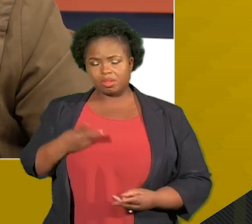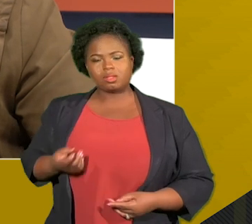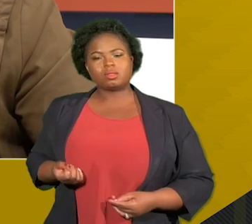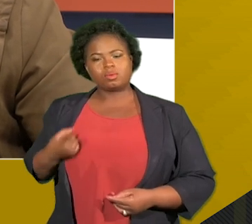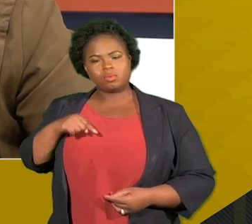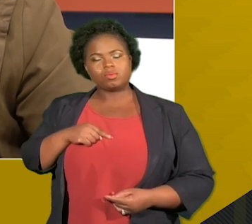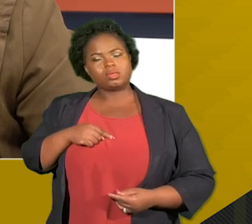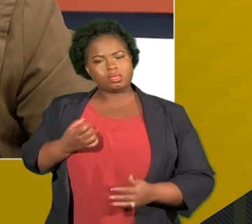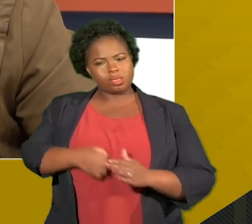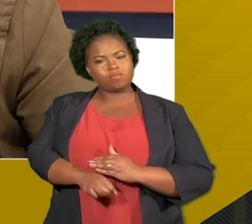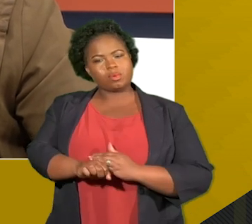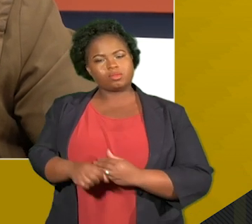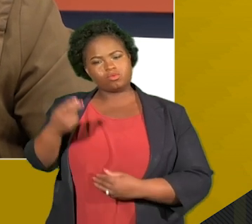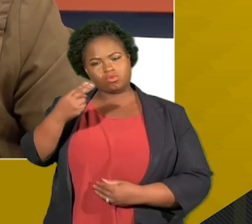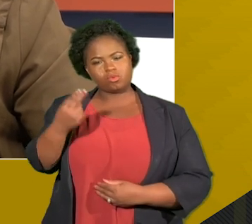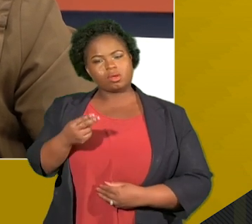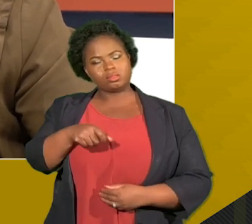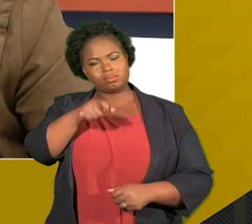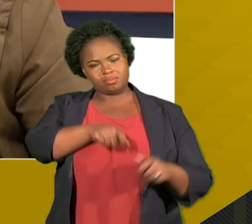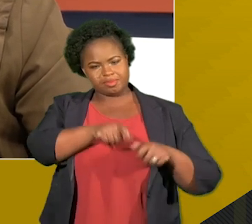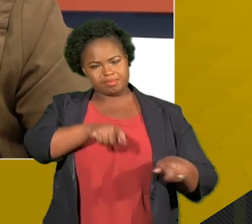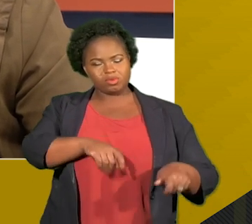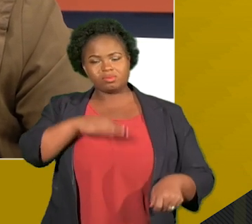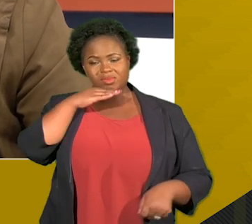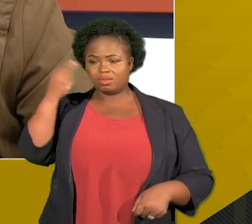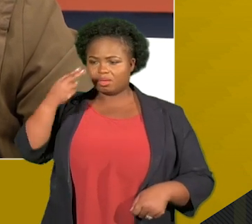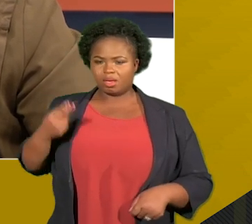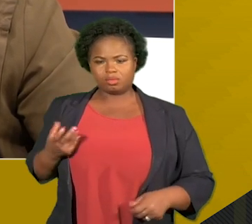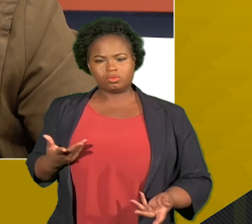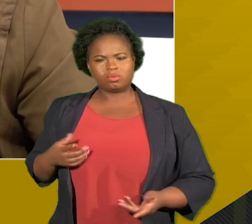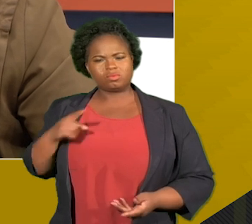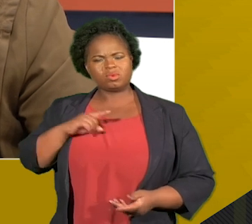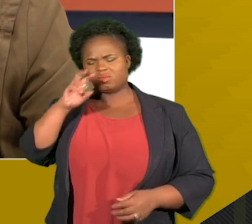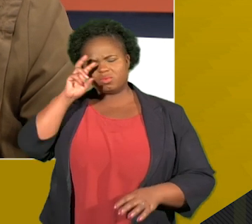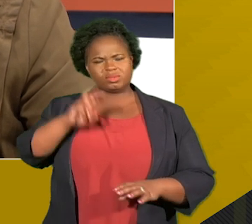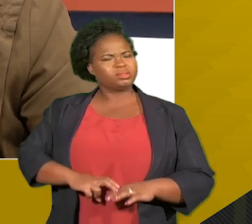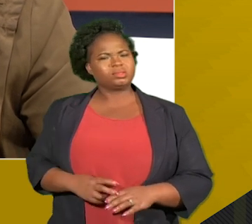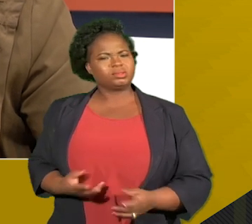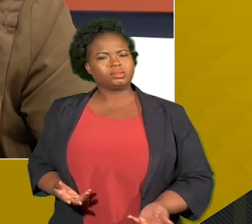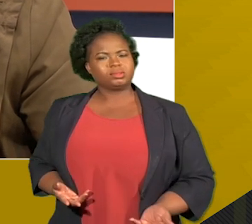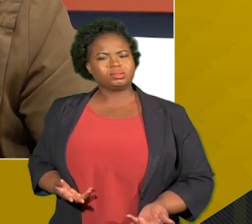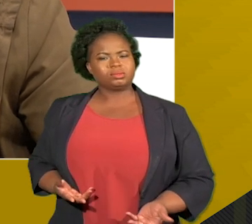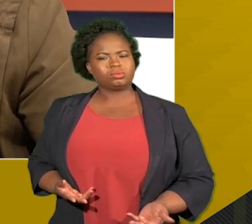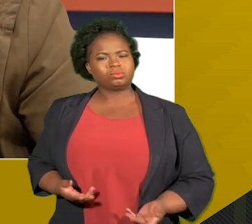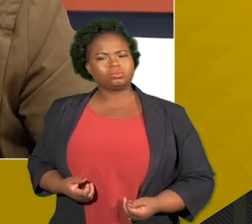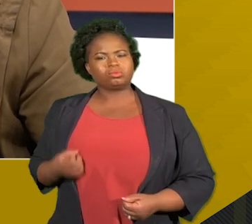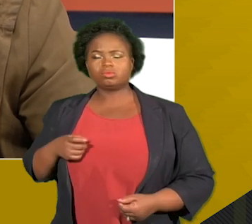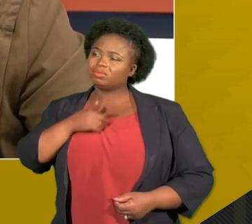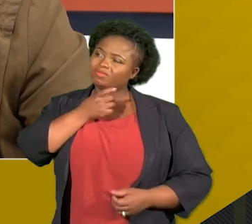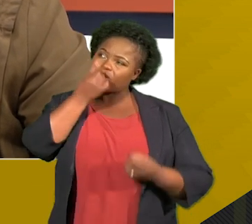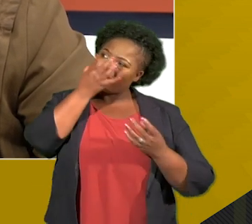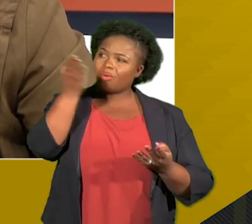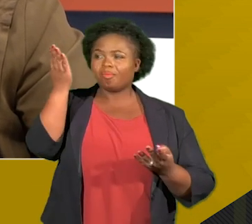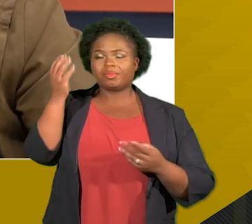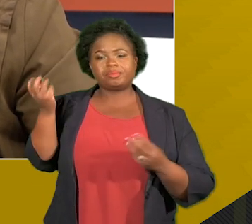to the artists. So they themselves, they art. They at some point they don't need to to shout to the world that they